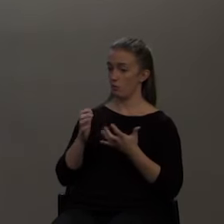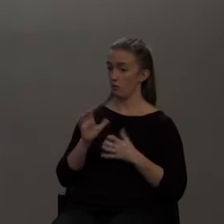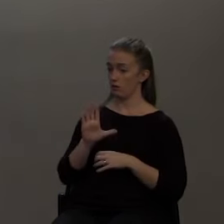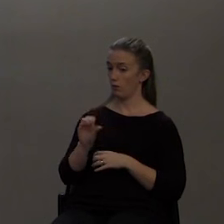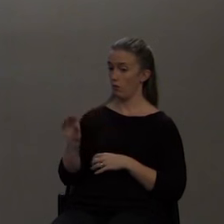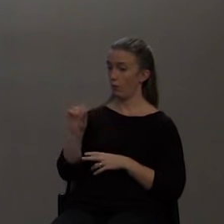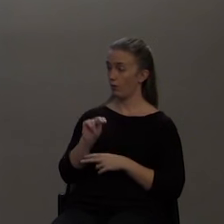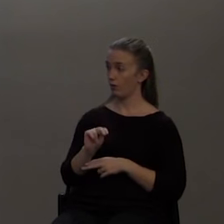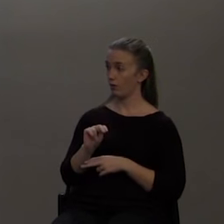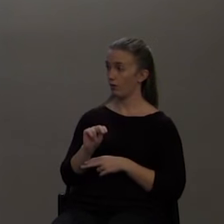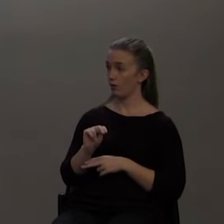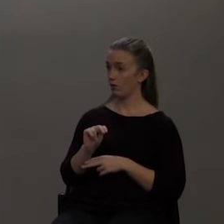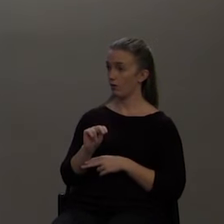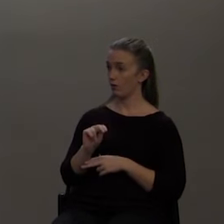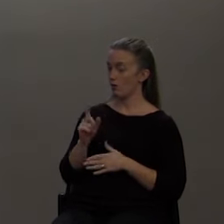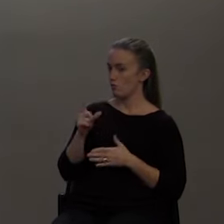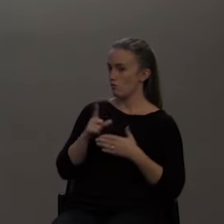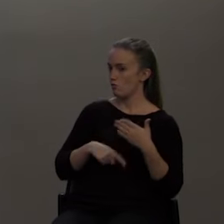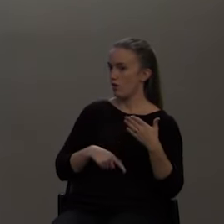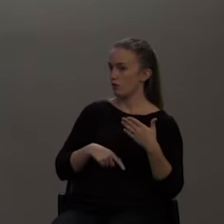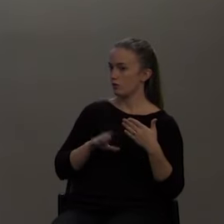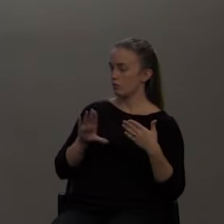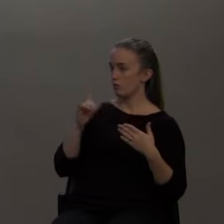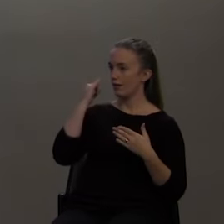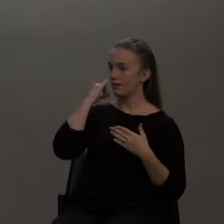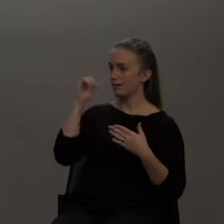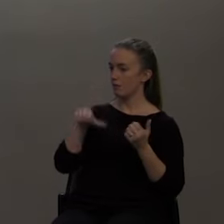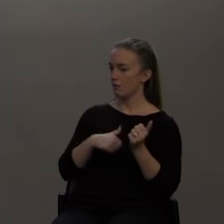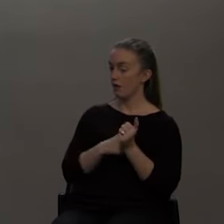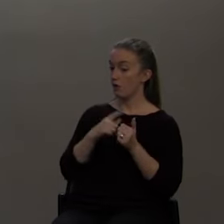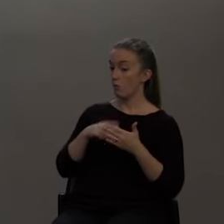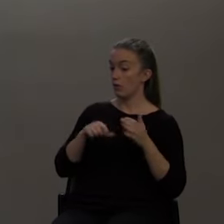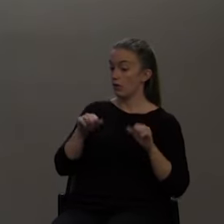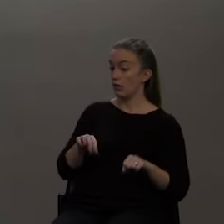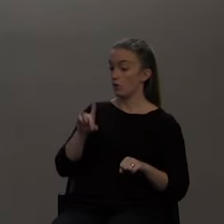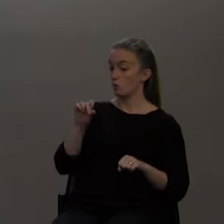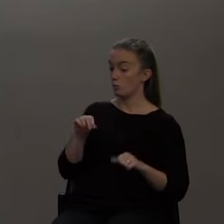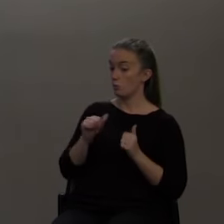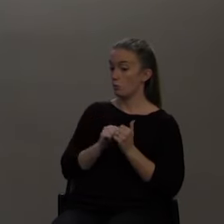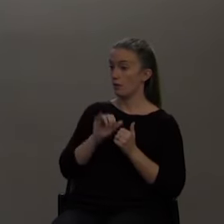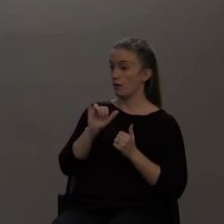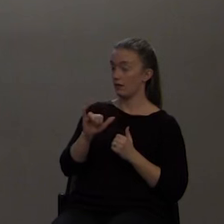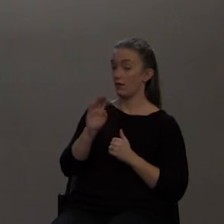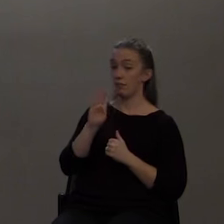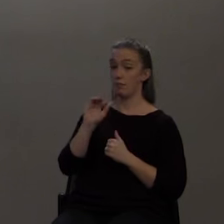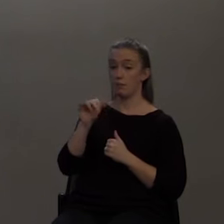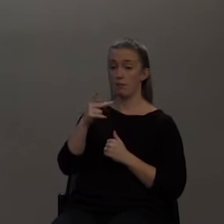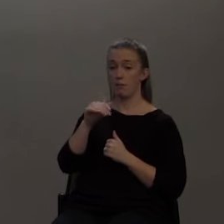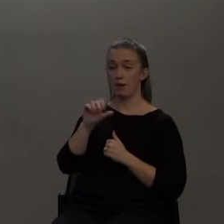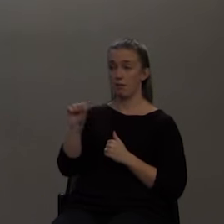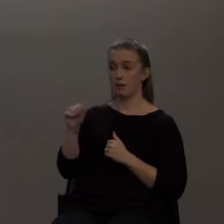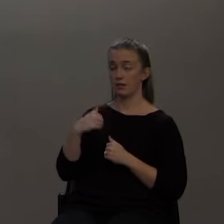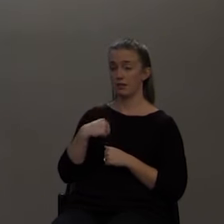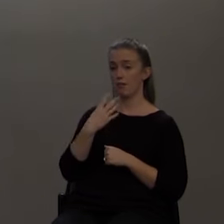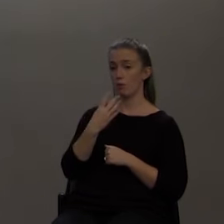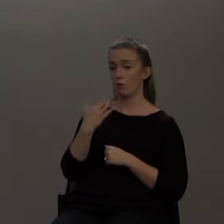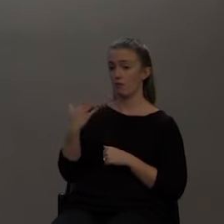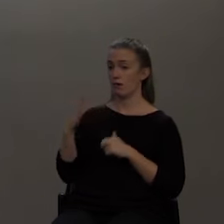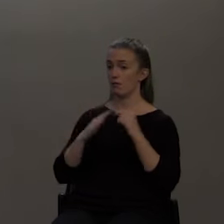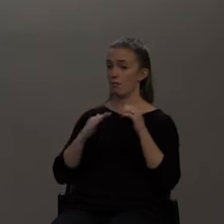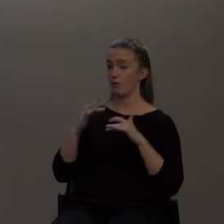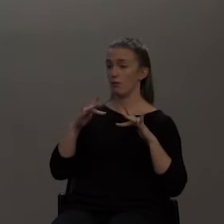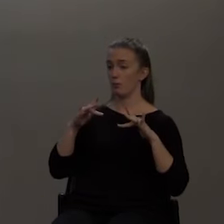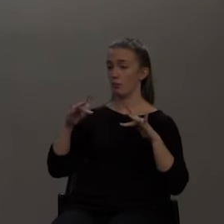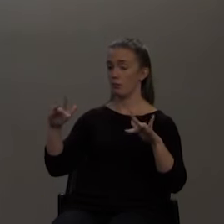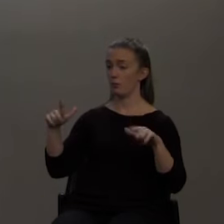one-time building. Well, what's the idea? What can we do with the bypass? Which we got four or five buildings that we've